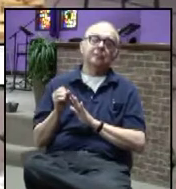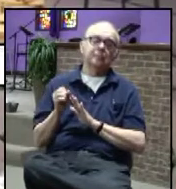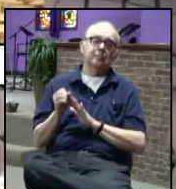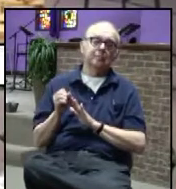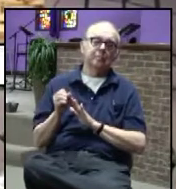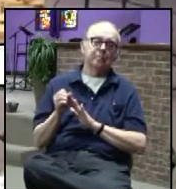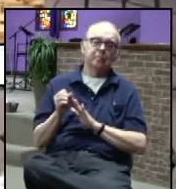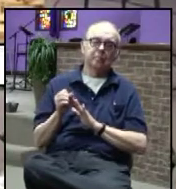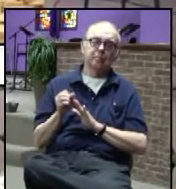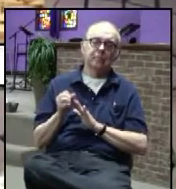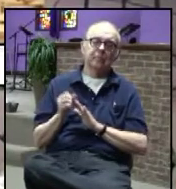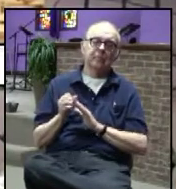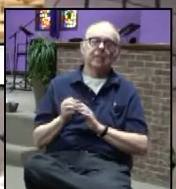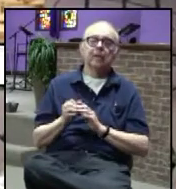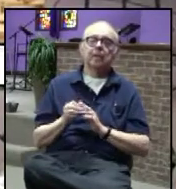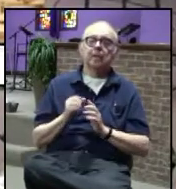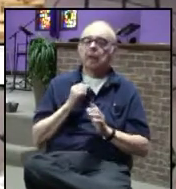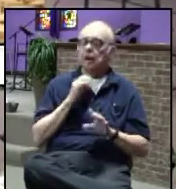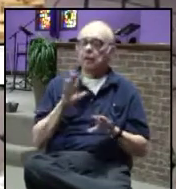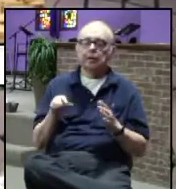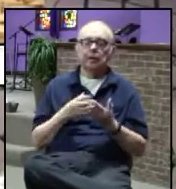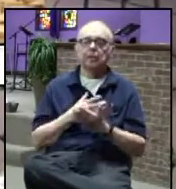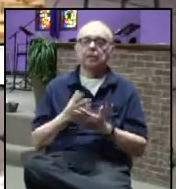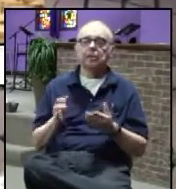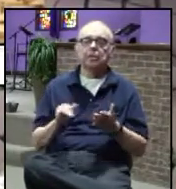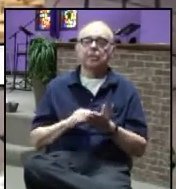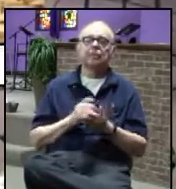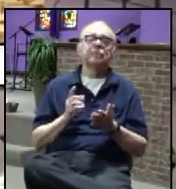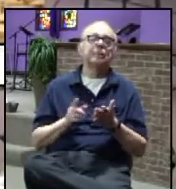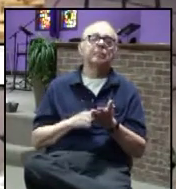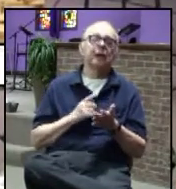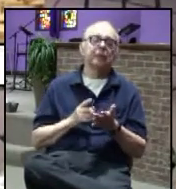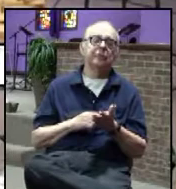And they don't do anything about it. But sometimes